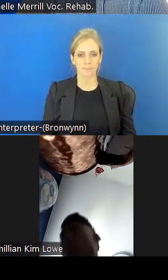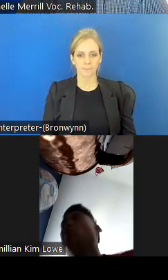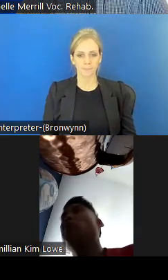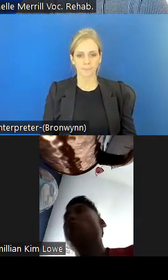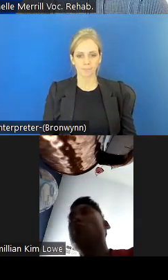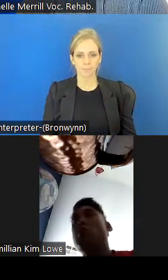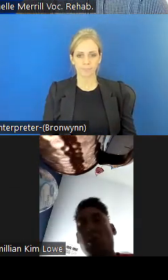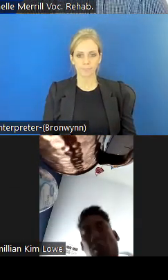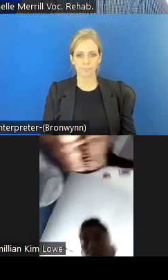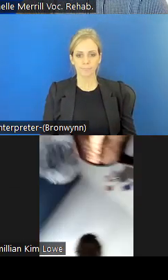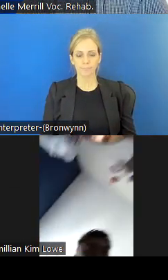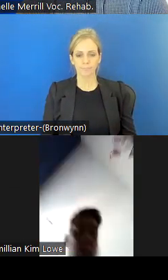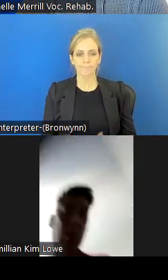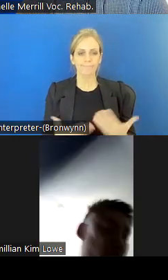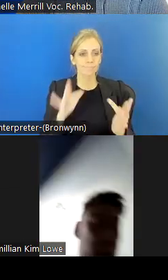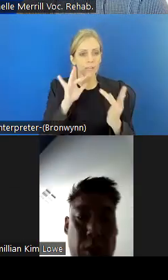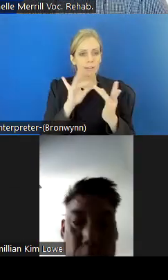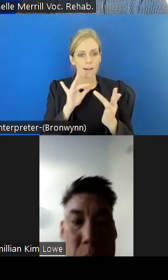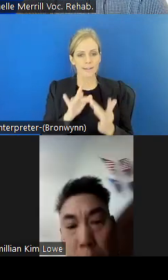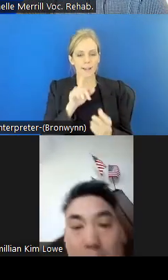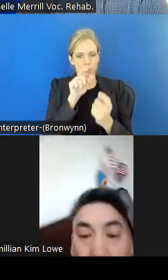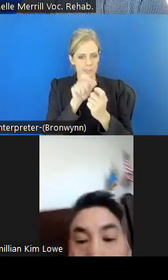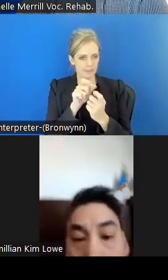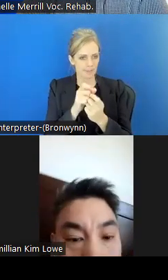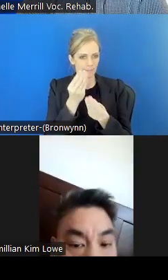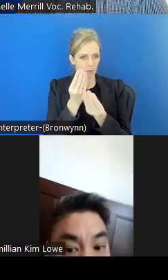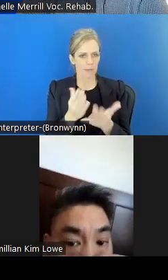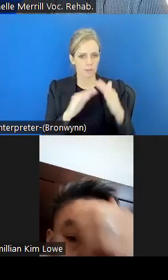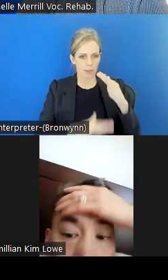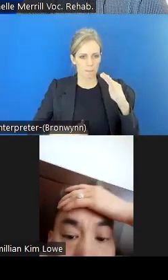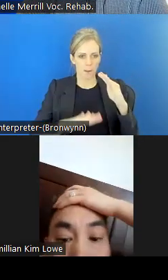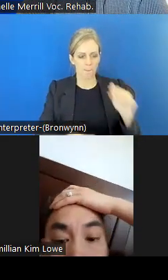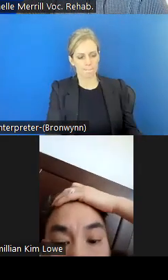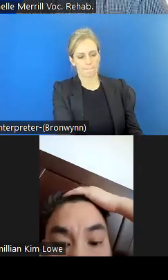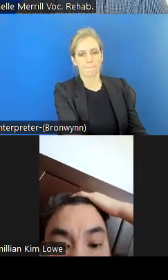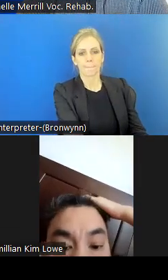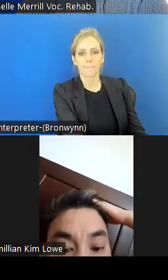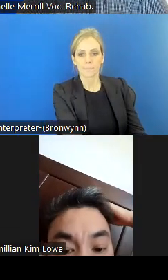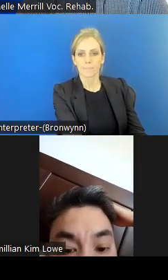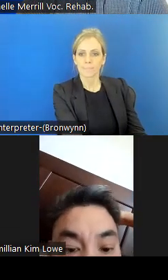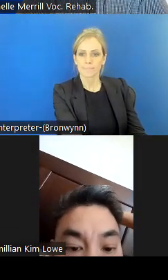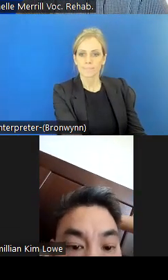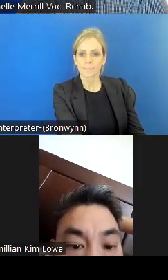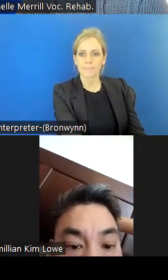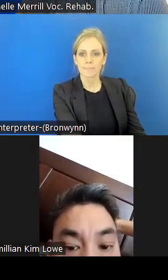And again, specific contact information. Go back up to the